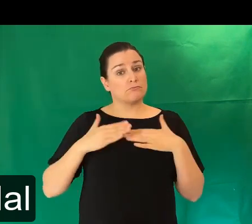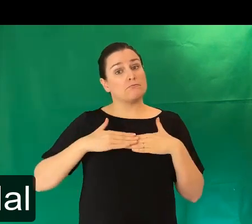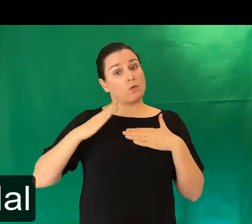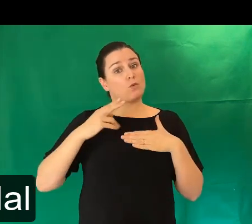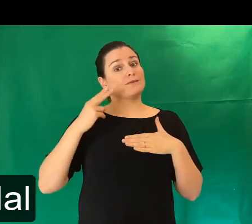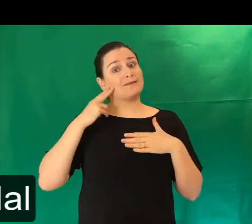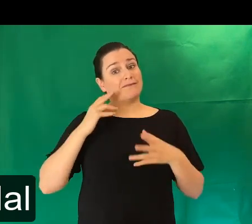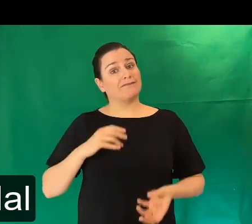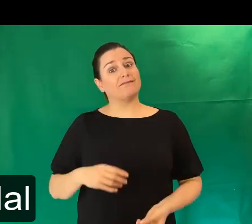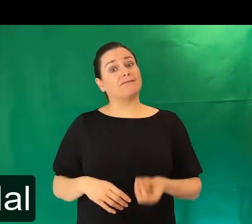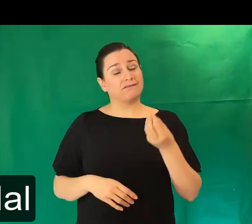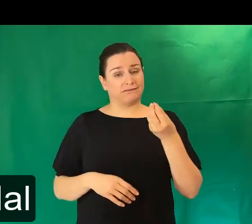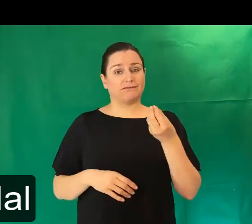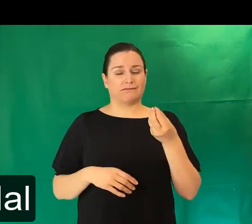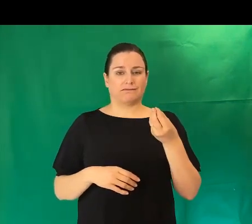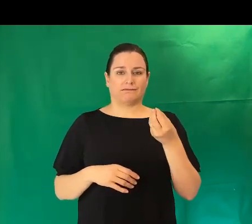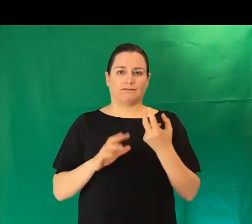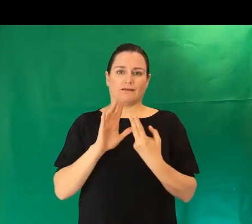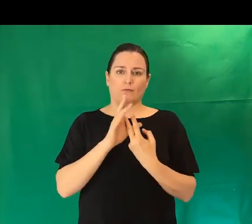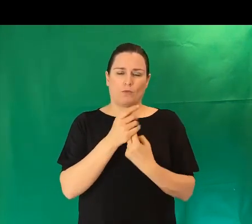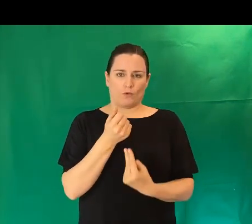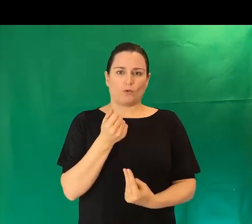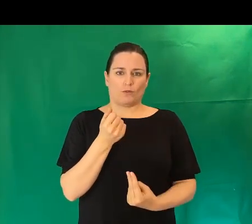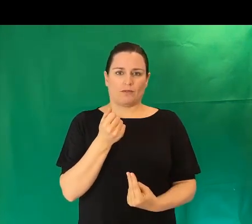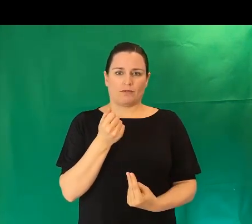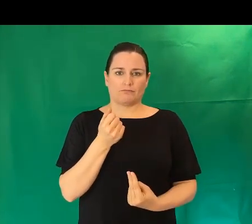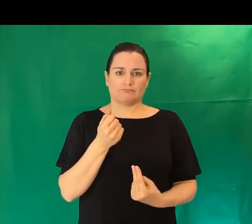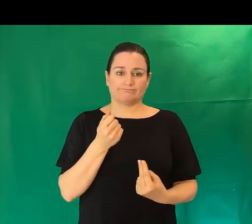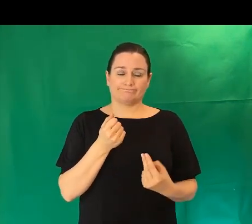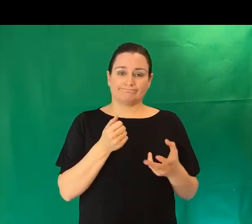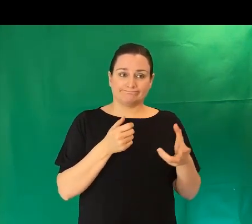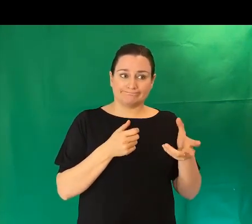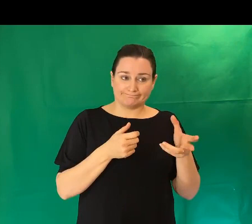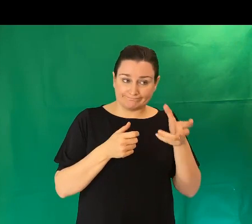deaf people are, in fact, bimodal, bilingual.